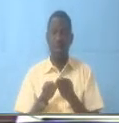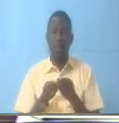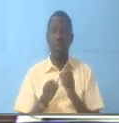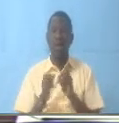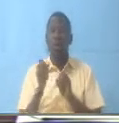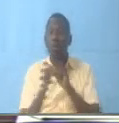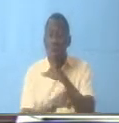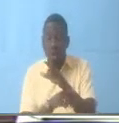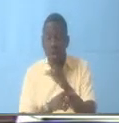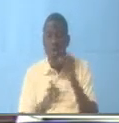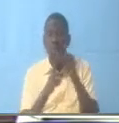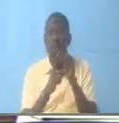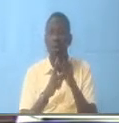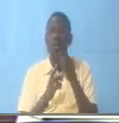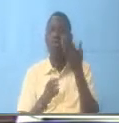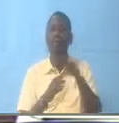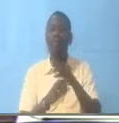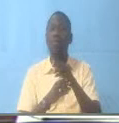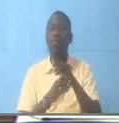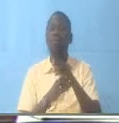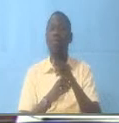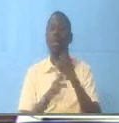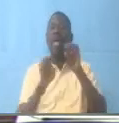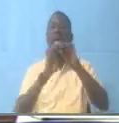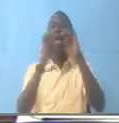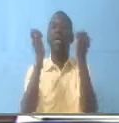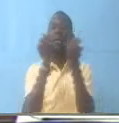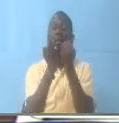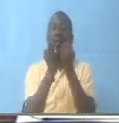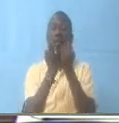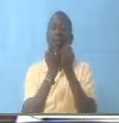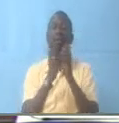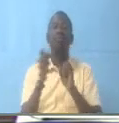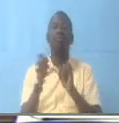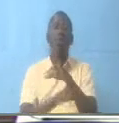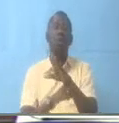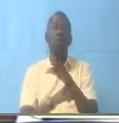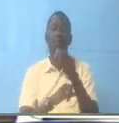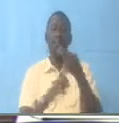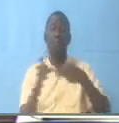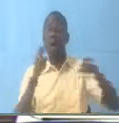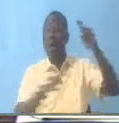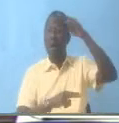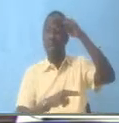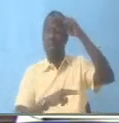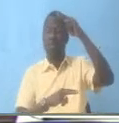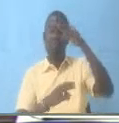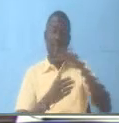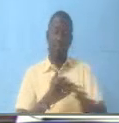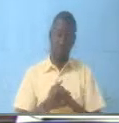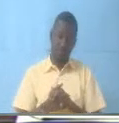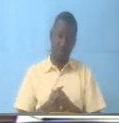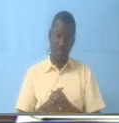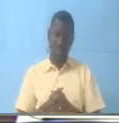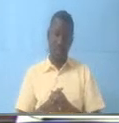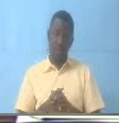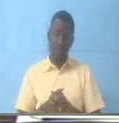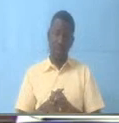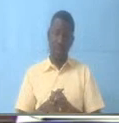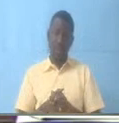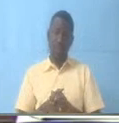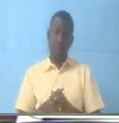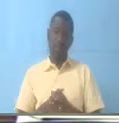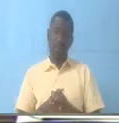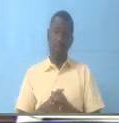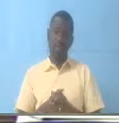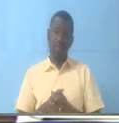yoo xam ne wax nañ ne ñi joxe ki joxe ndigal li pour ñu soxi bal ci kaw taalibe yooyu dafa jóge ko ca kaw. And yet